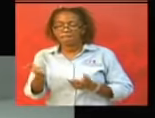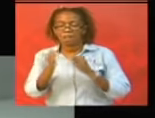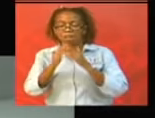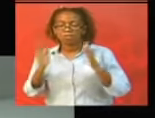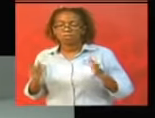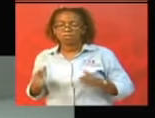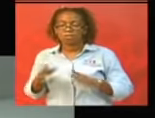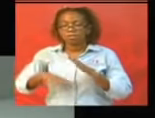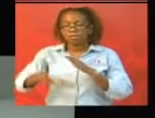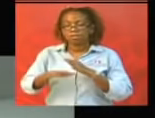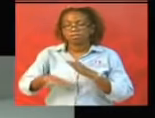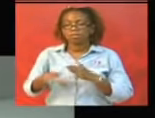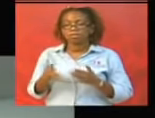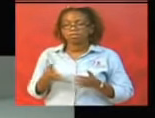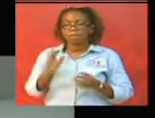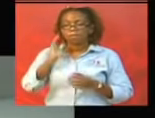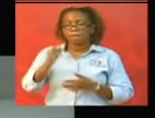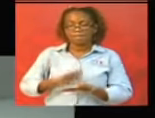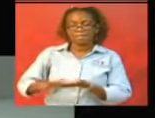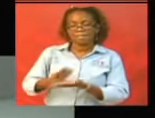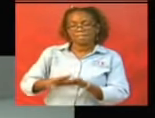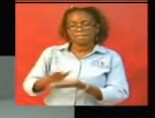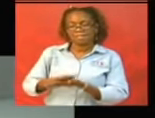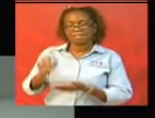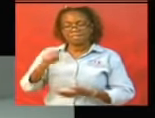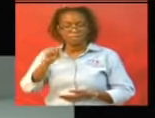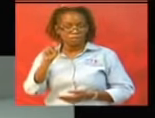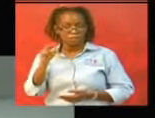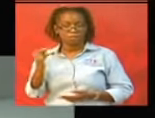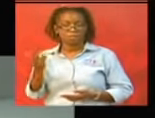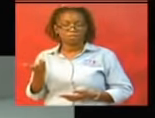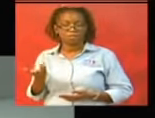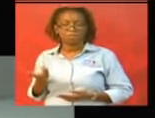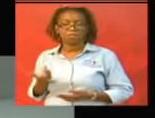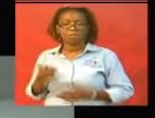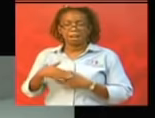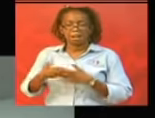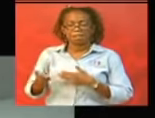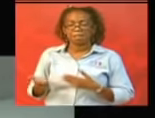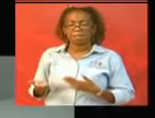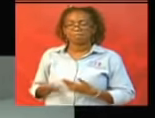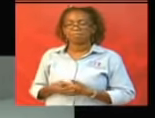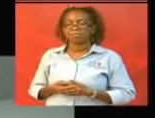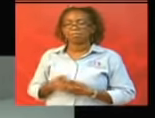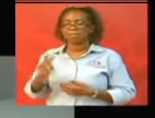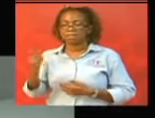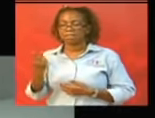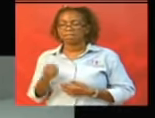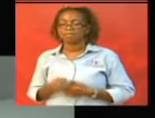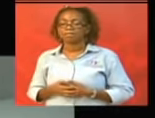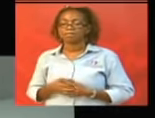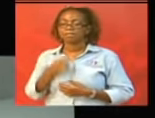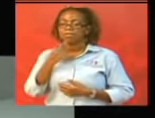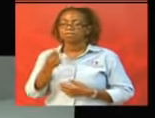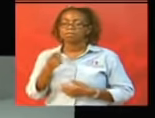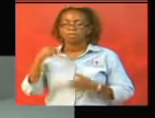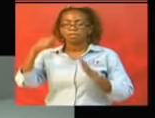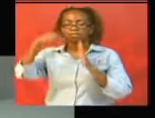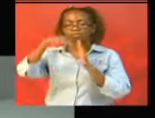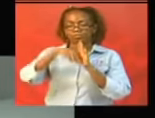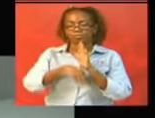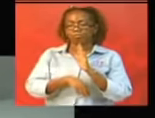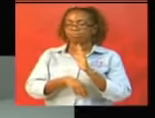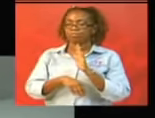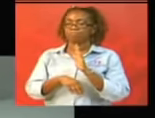my first question. My second question is that you seem to be pointing towards a downward trend when it comes